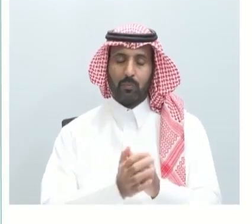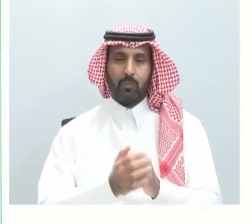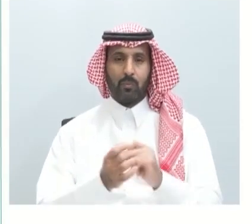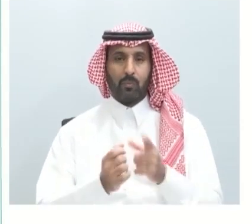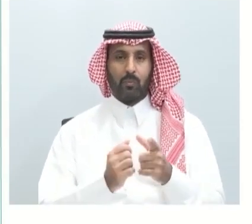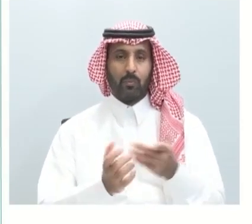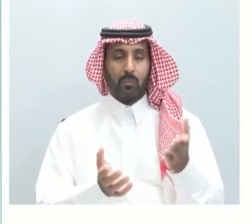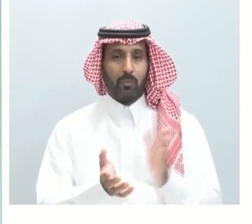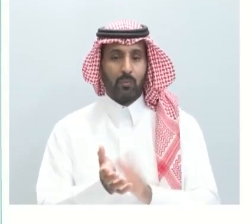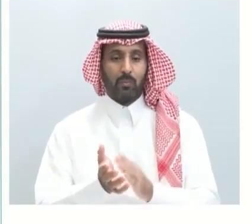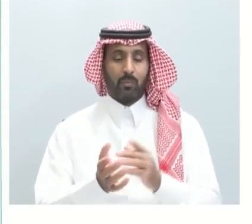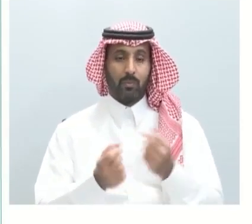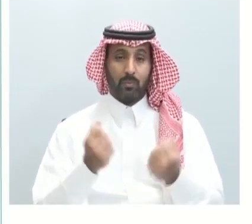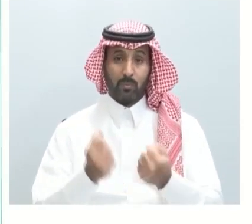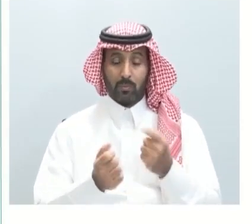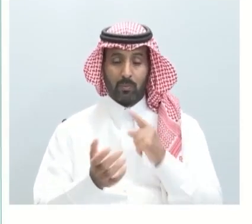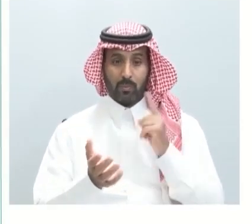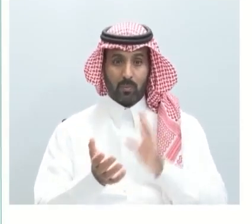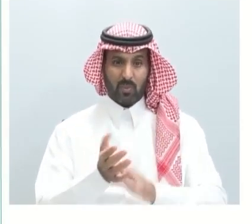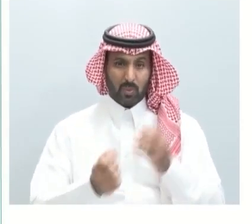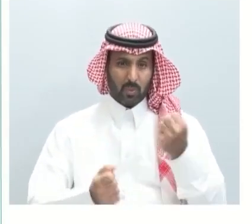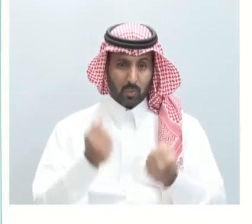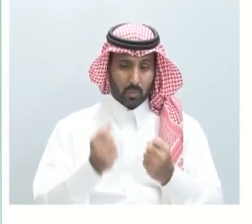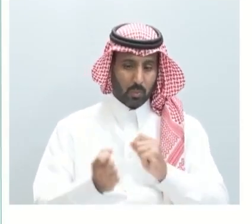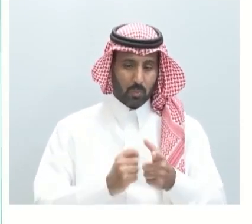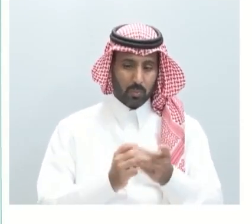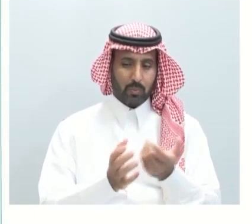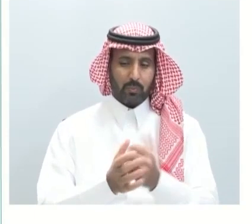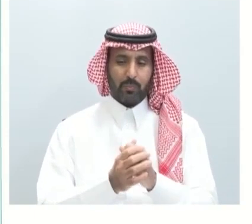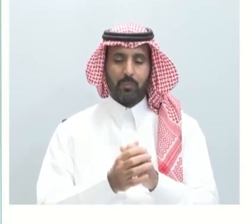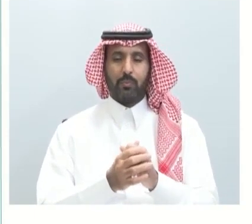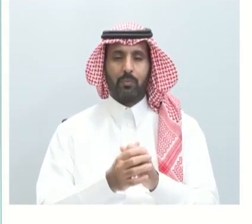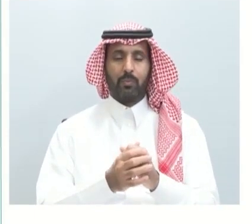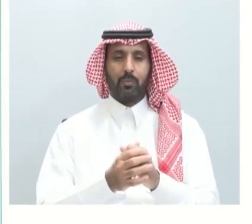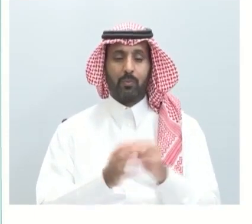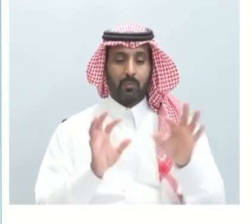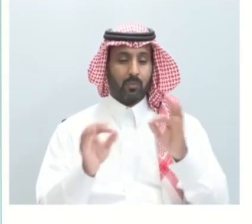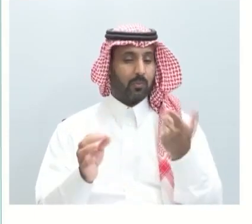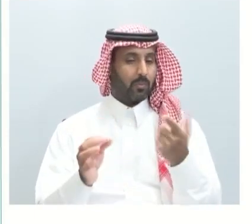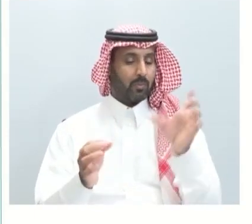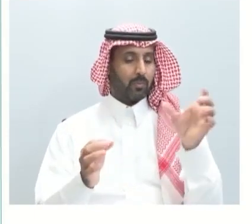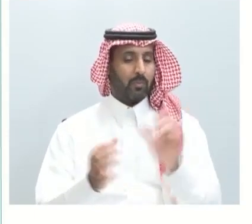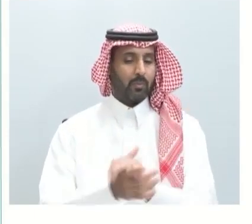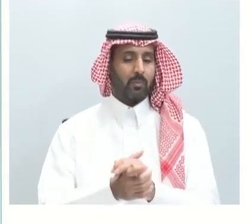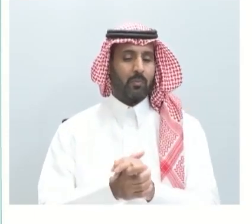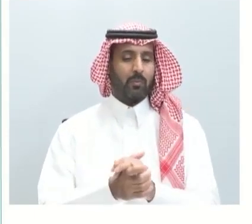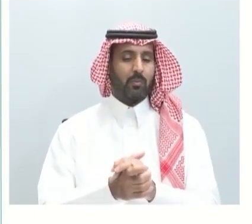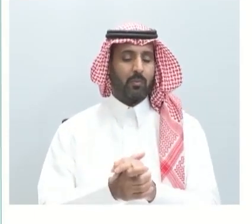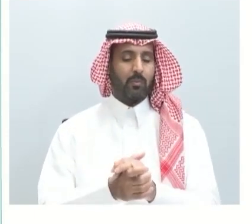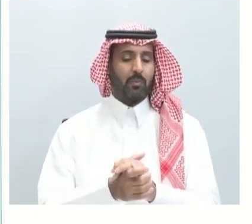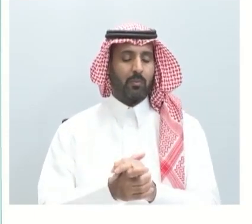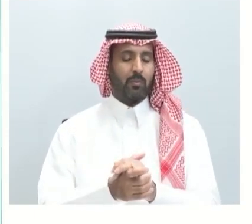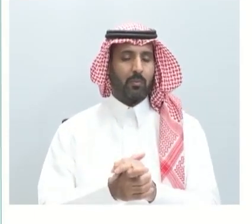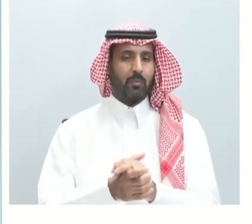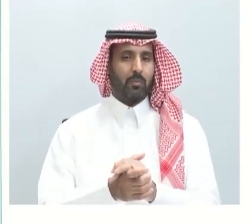like driving with him? And the adverb here is dangerously. So which one do we choose here in this scenario?